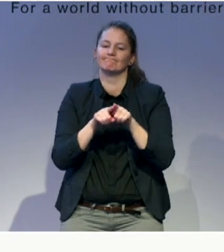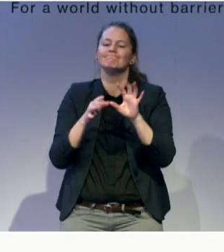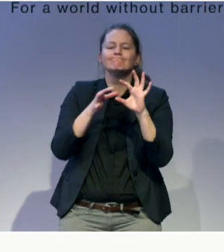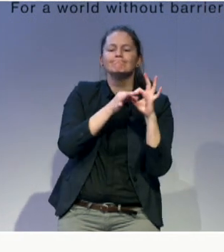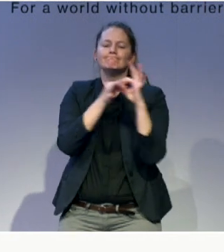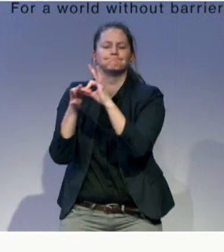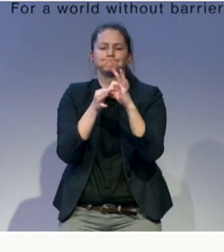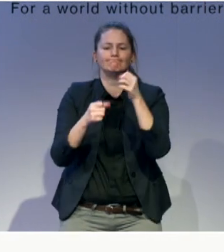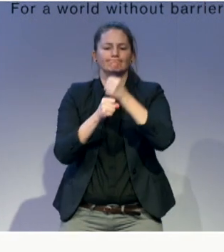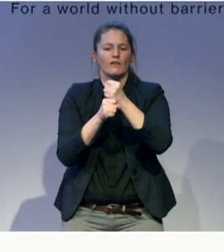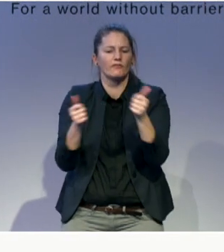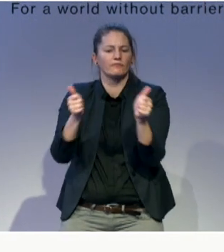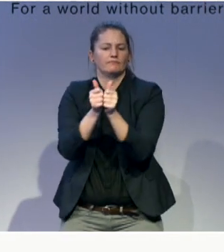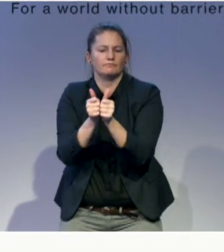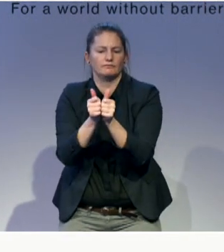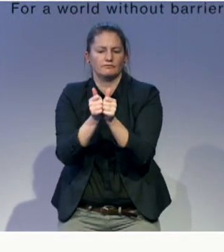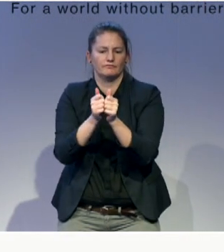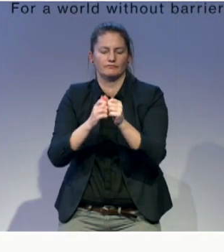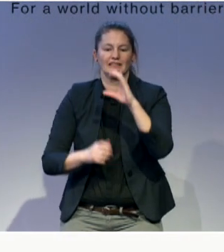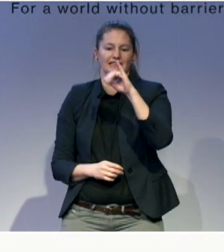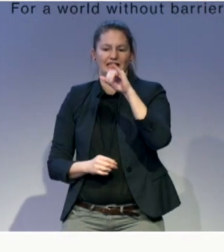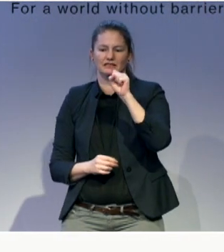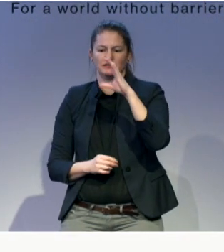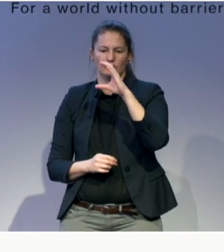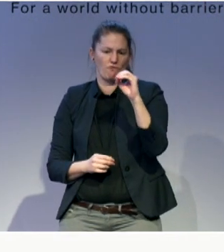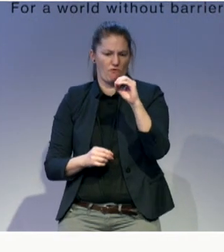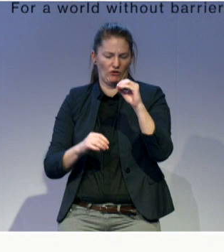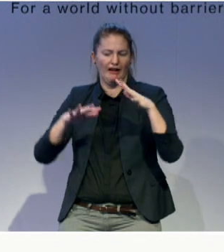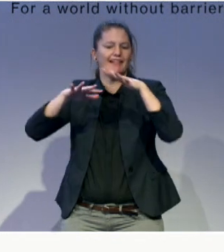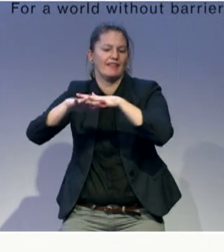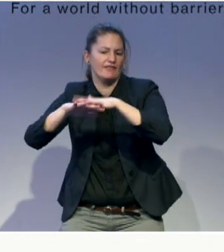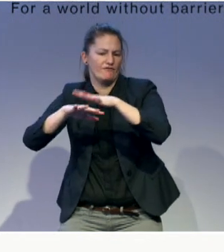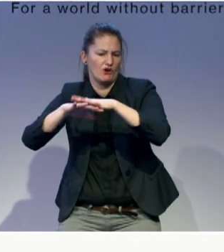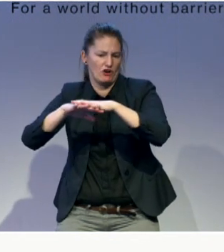the IT multinational Cisco Systems.